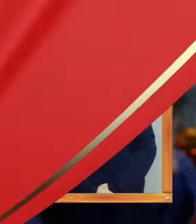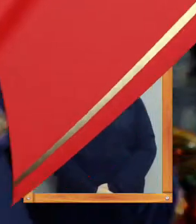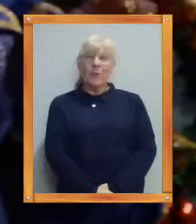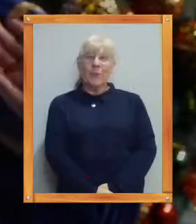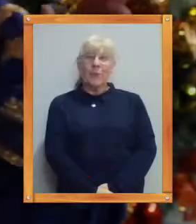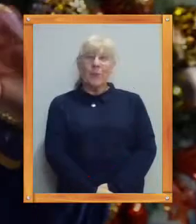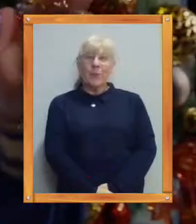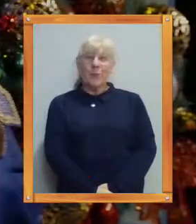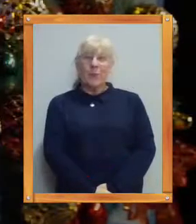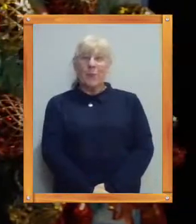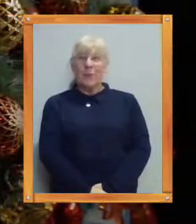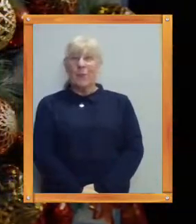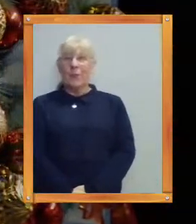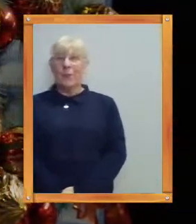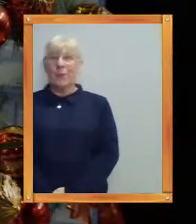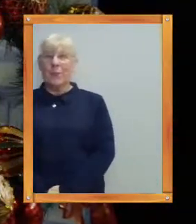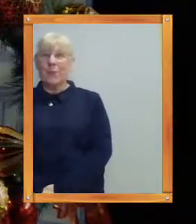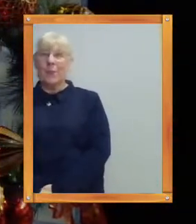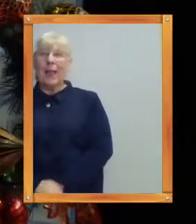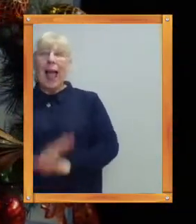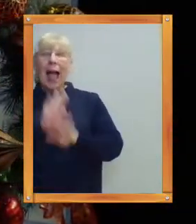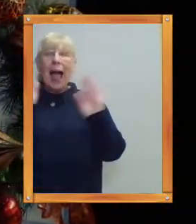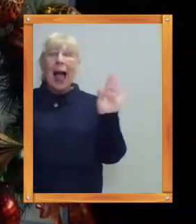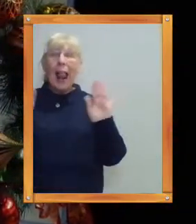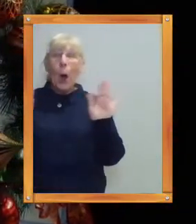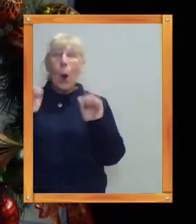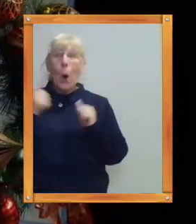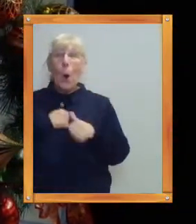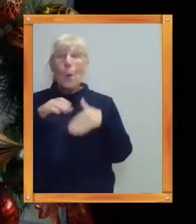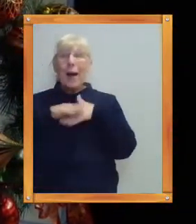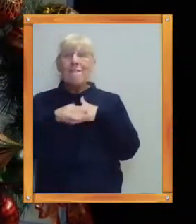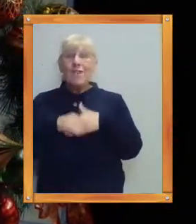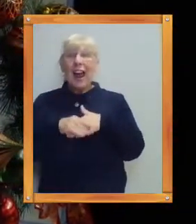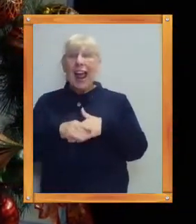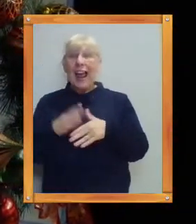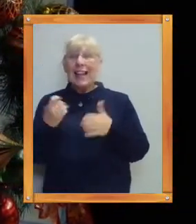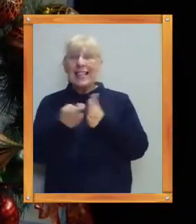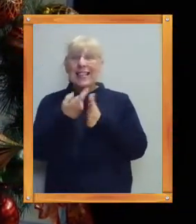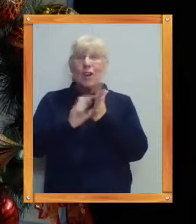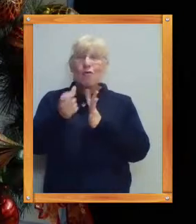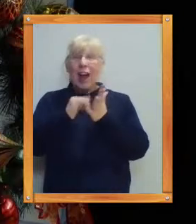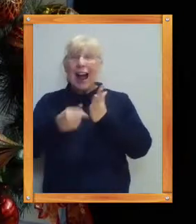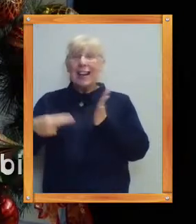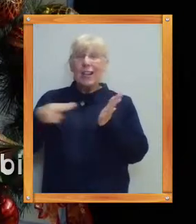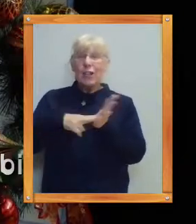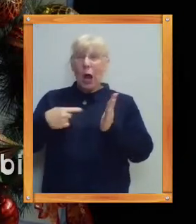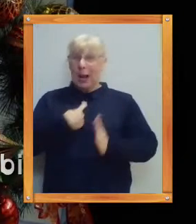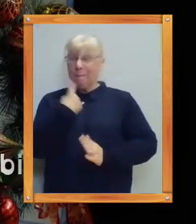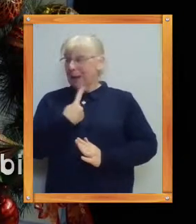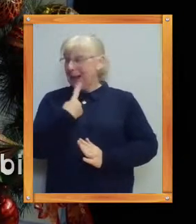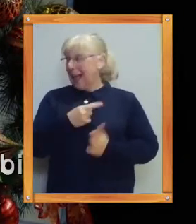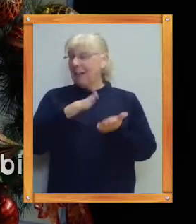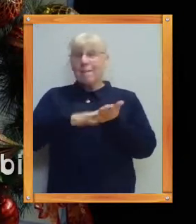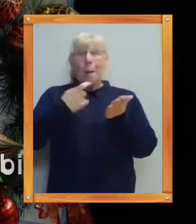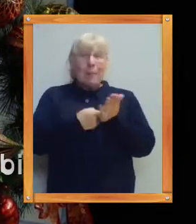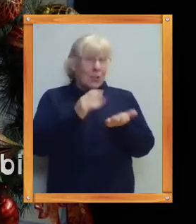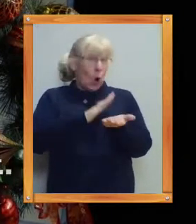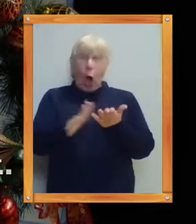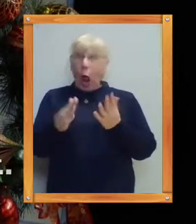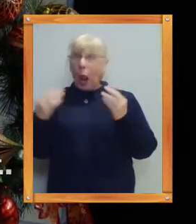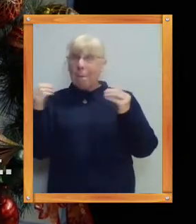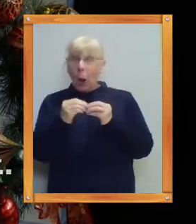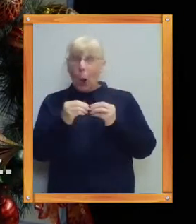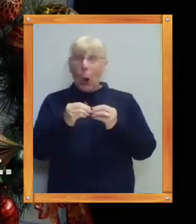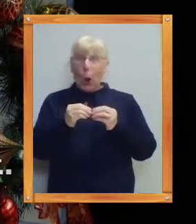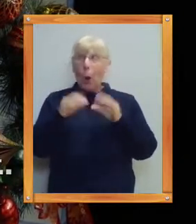Hello to all my friends in Randalstown. It's me, Mr. Hullabaloo, the magical storyteller. I hope you're all excited about the big